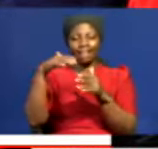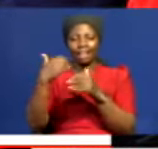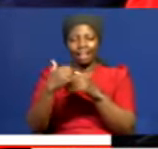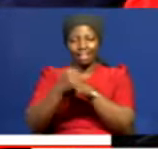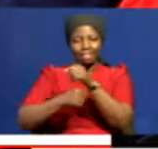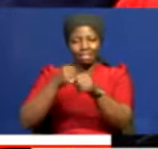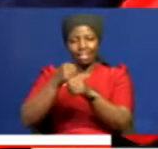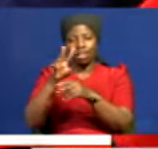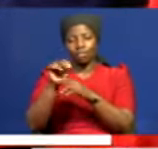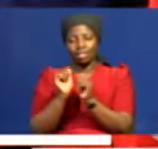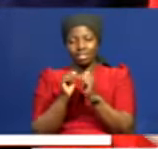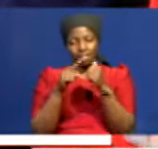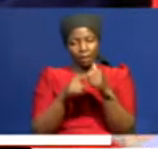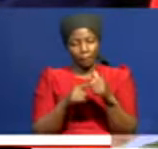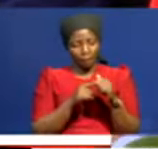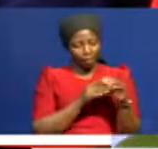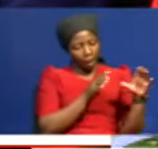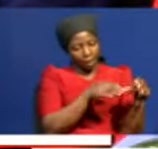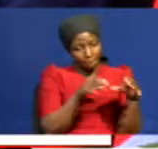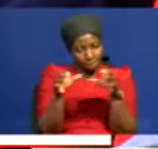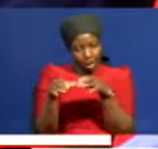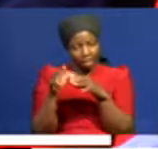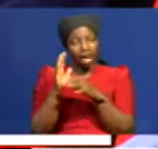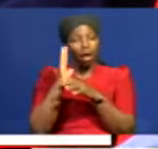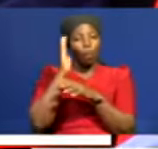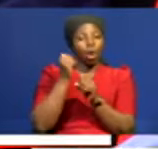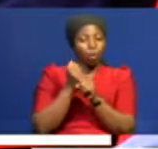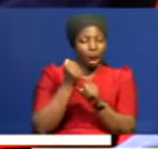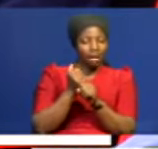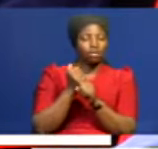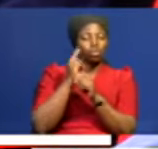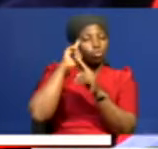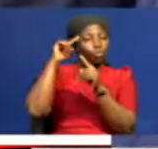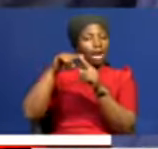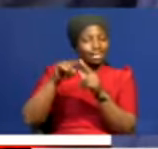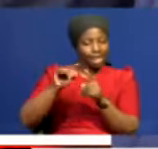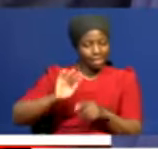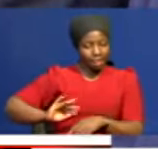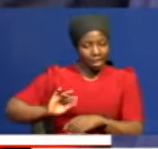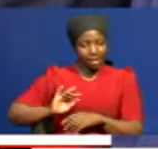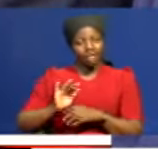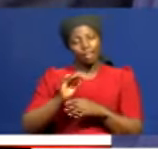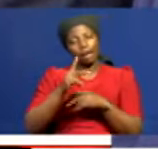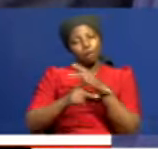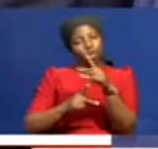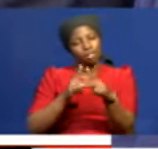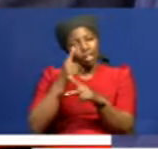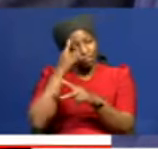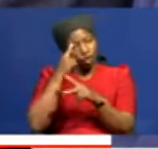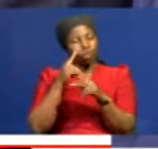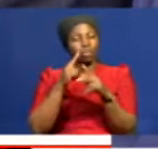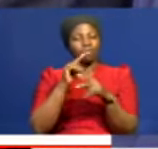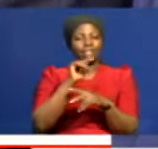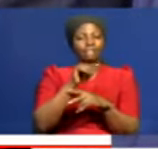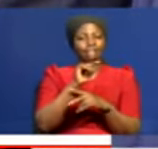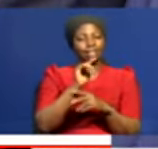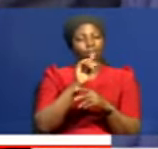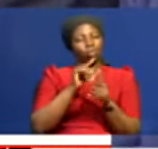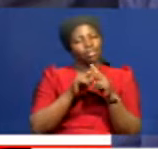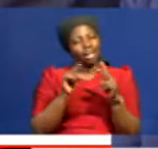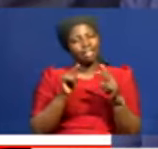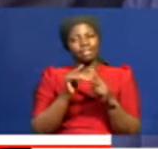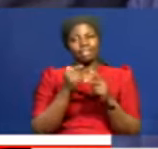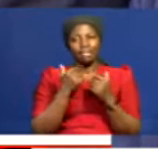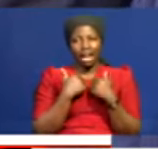The parties in the deal are set to work towards the completion of the respective internal procedures for the entry into force of the Economic